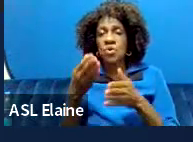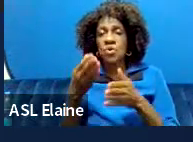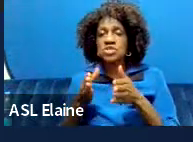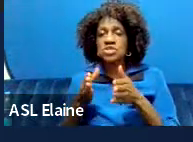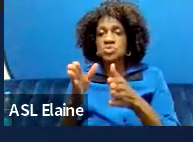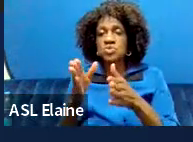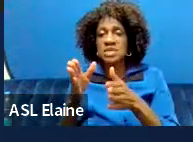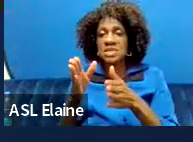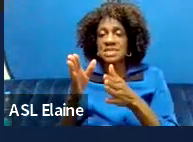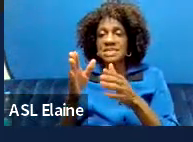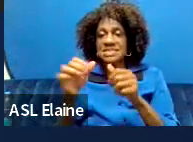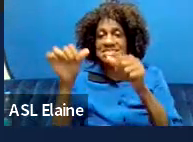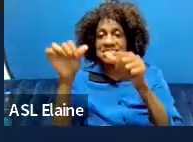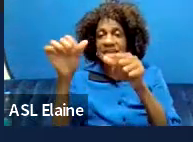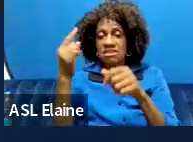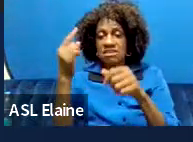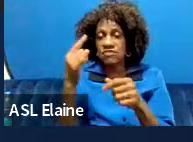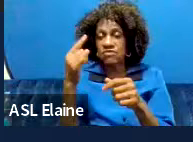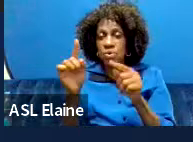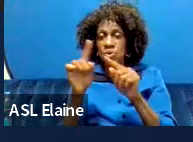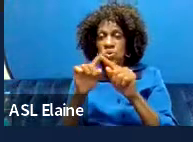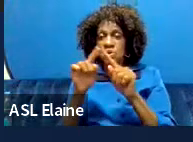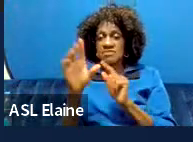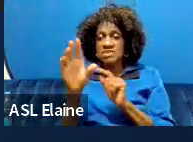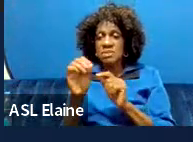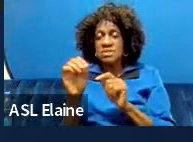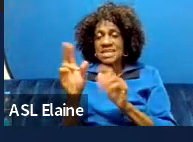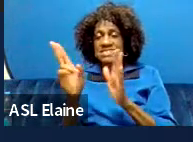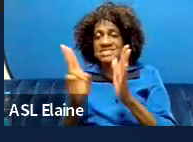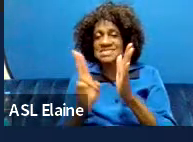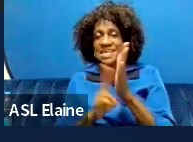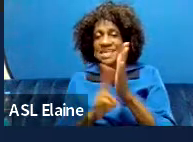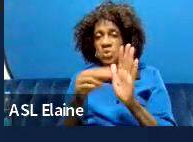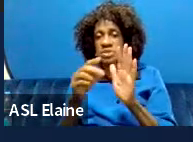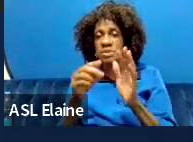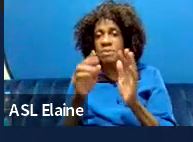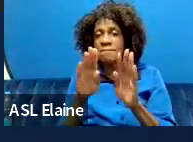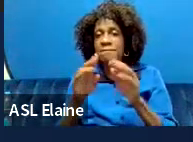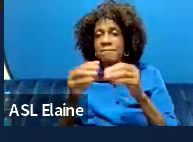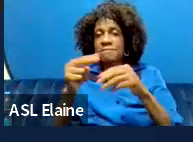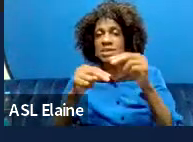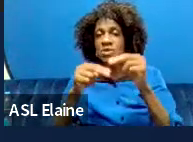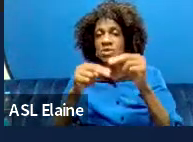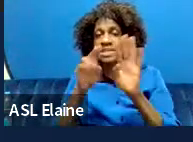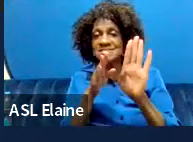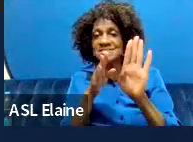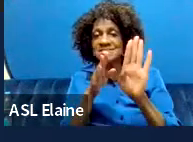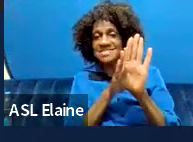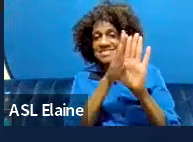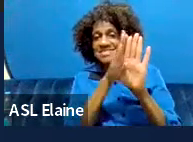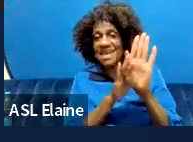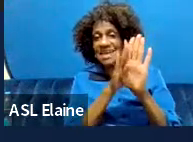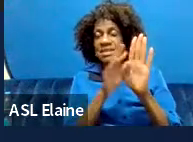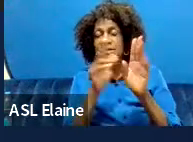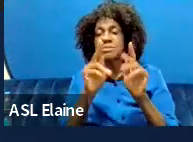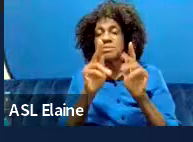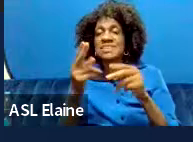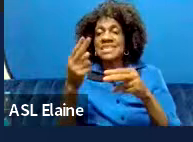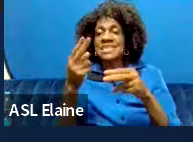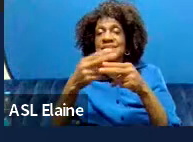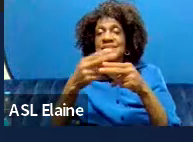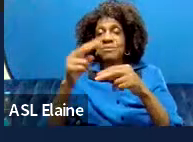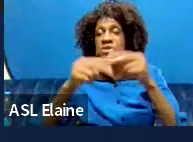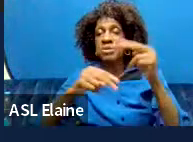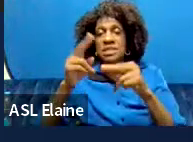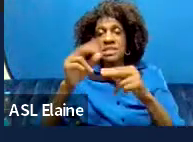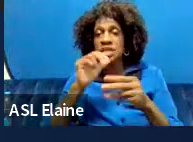signage for organizations and signage on the side of buildings, those that name the building and that do